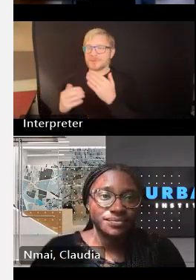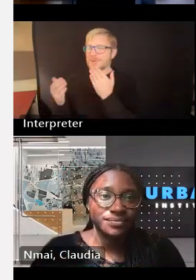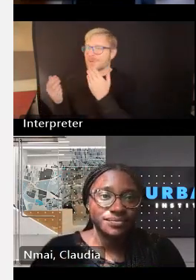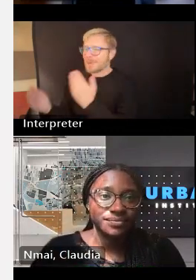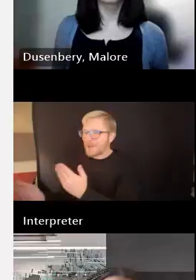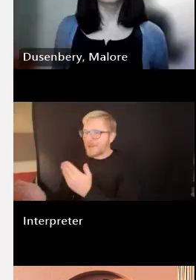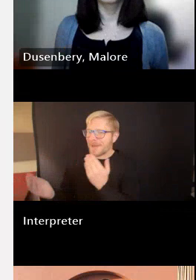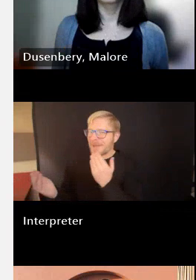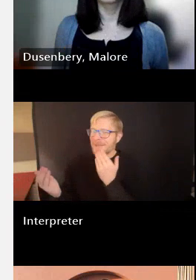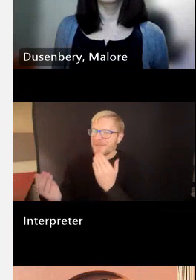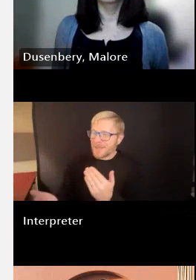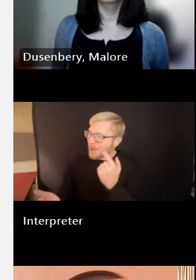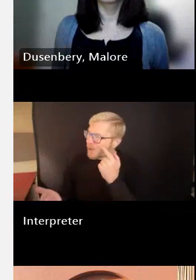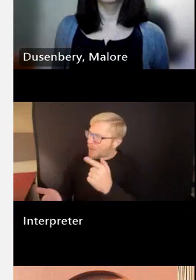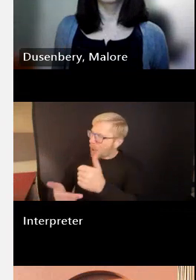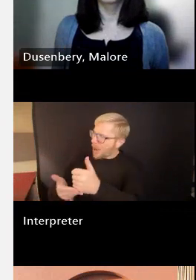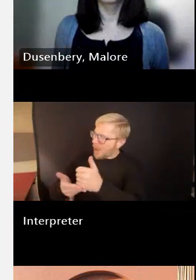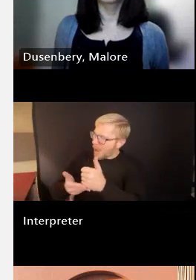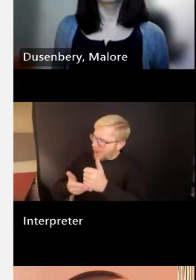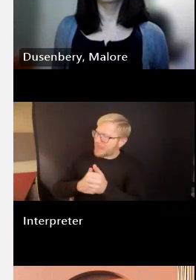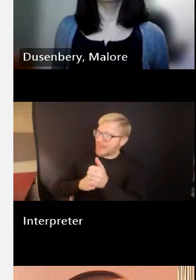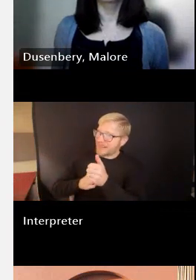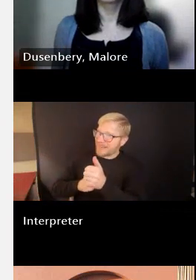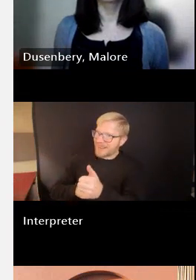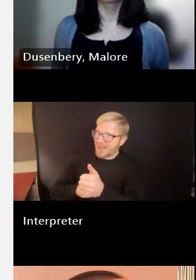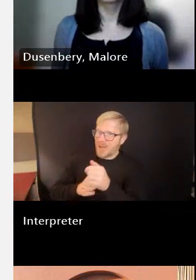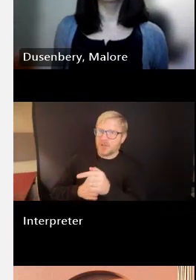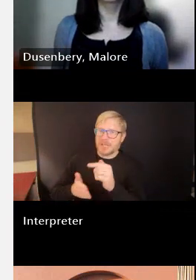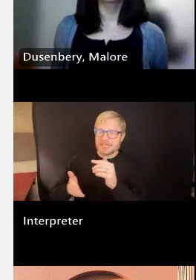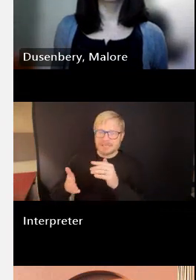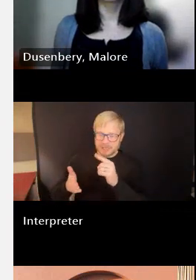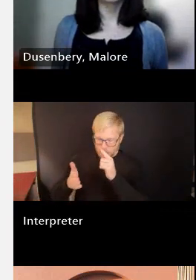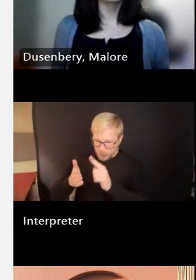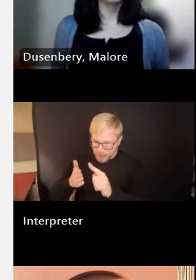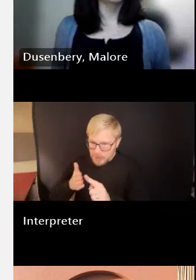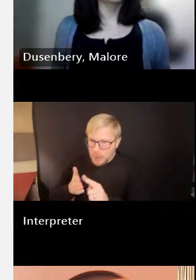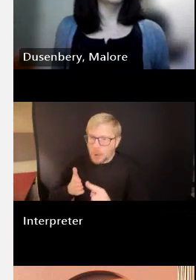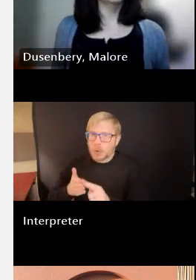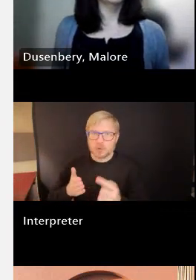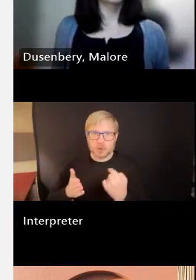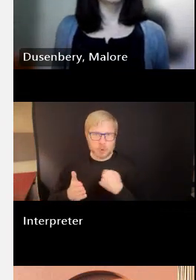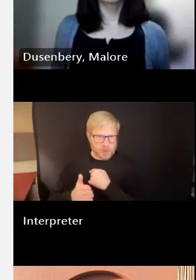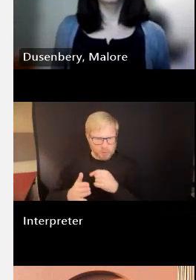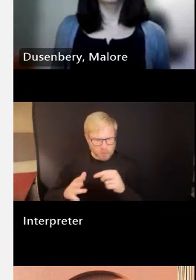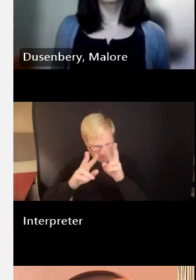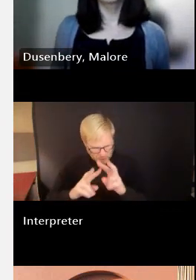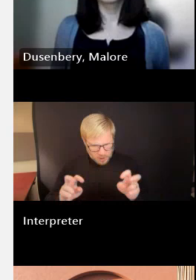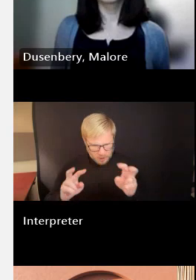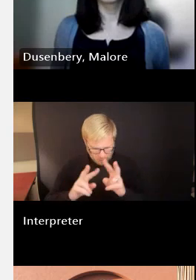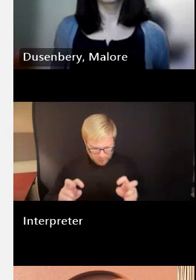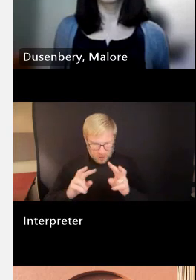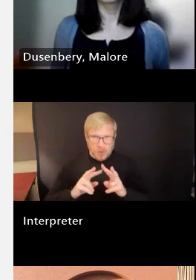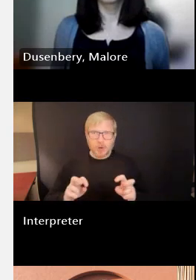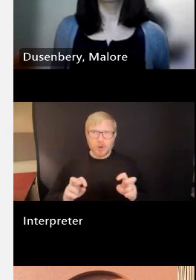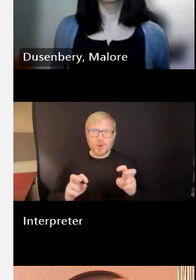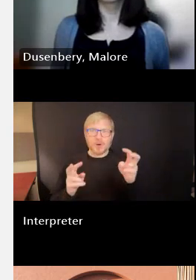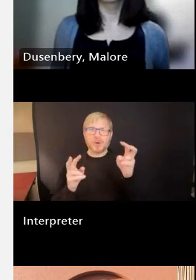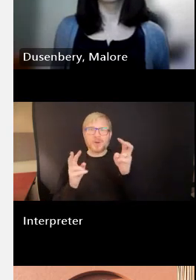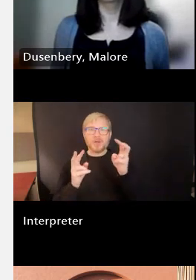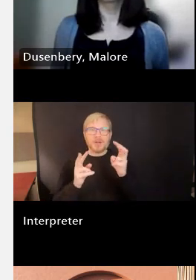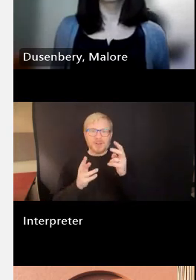guide the study and guide us as we were looking at these findings and co-interpreting them together really with